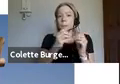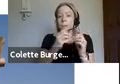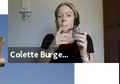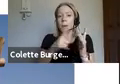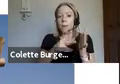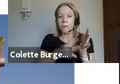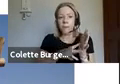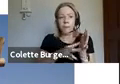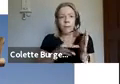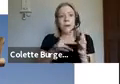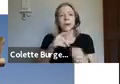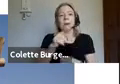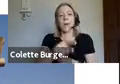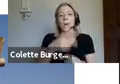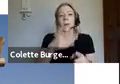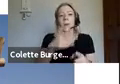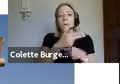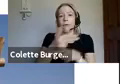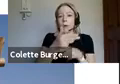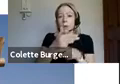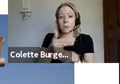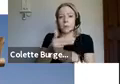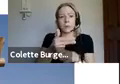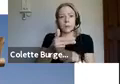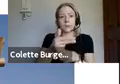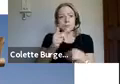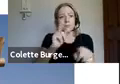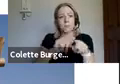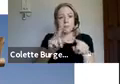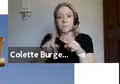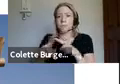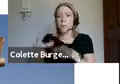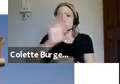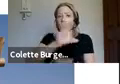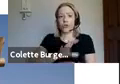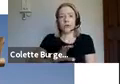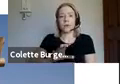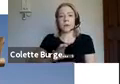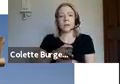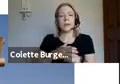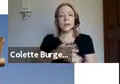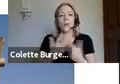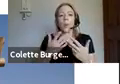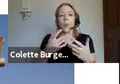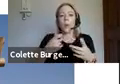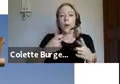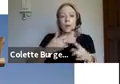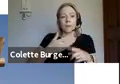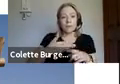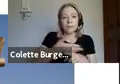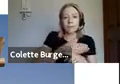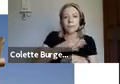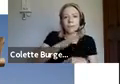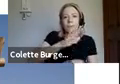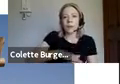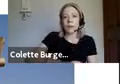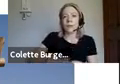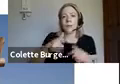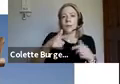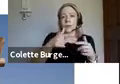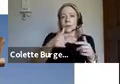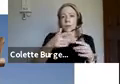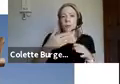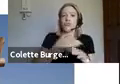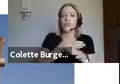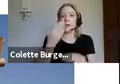throughout the country at various kindergartens and preschool provision. In Southern Africa,